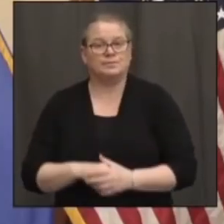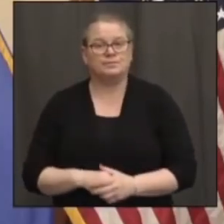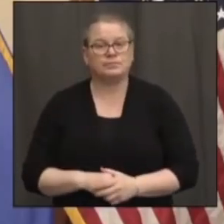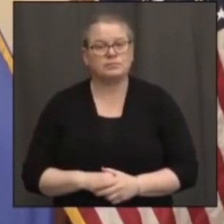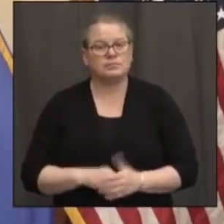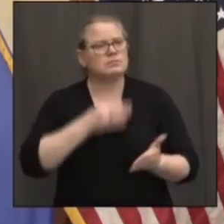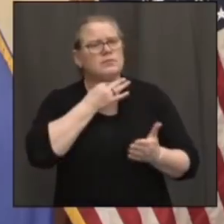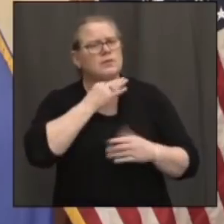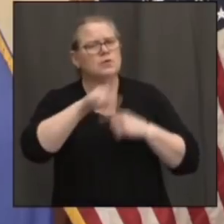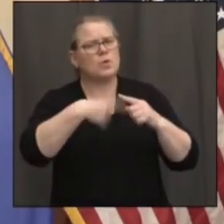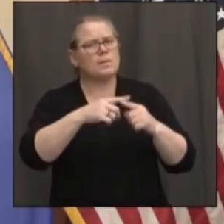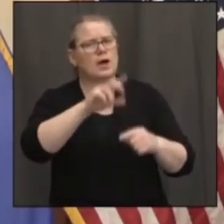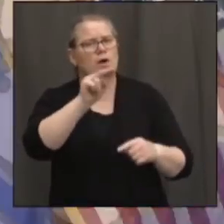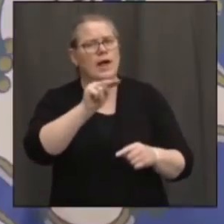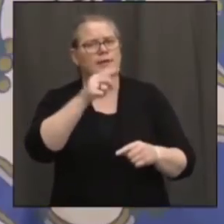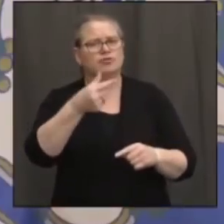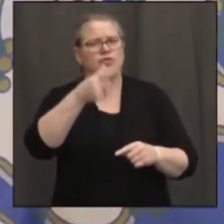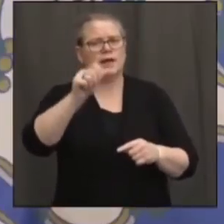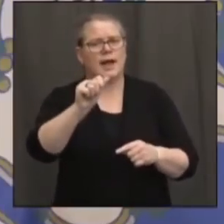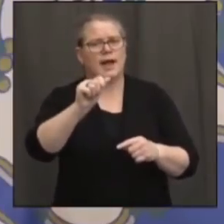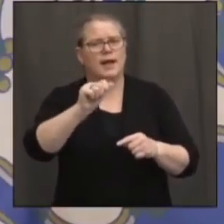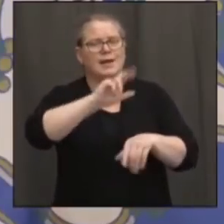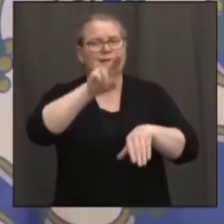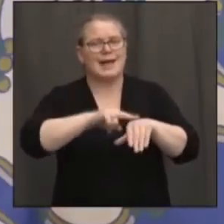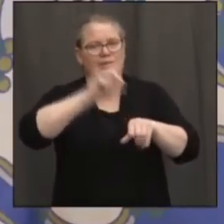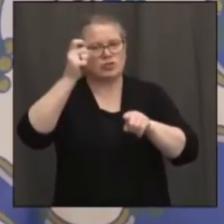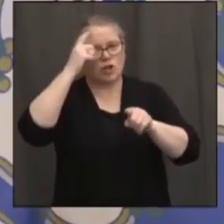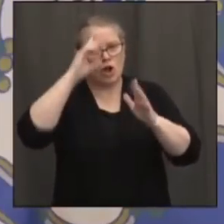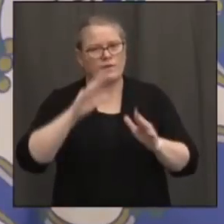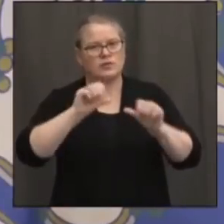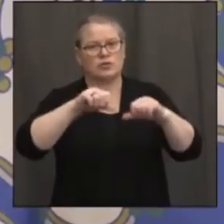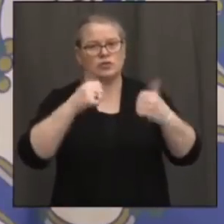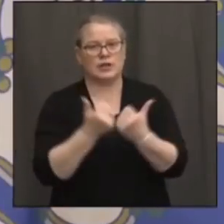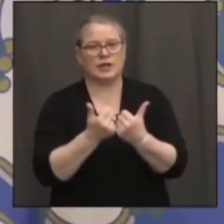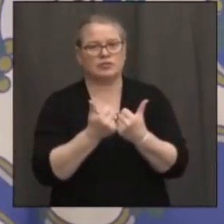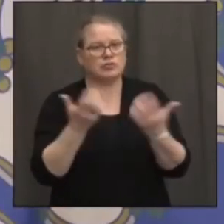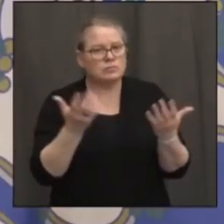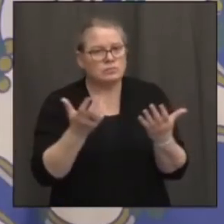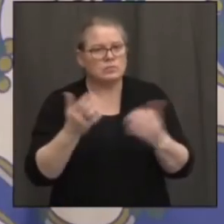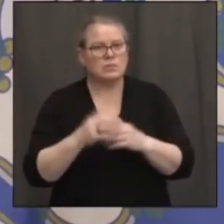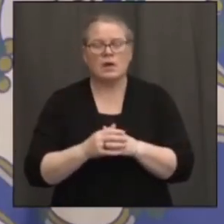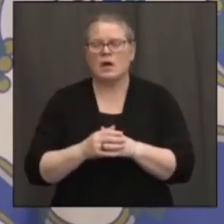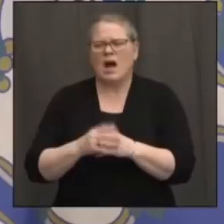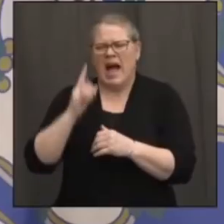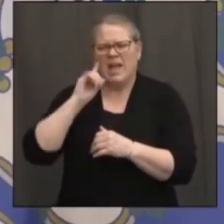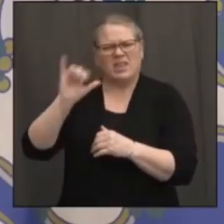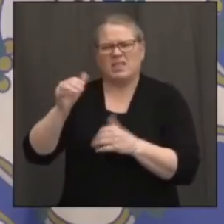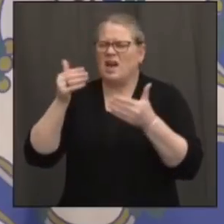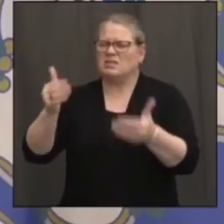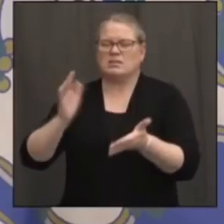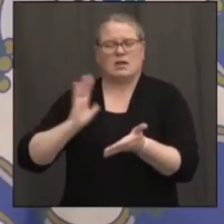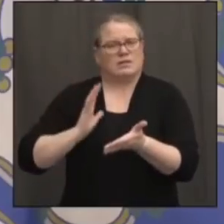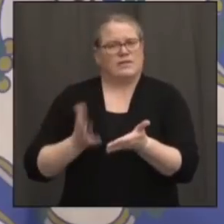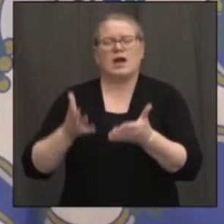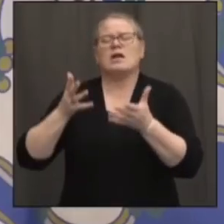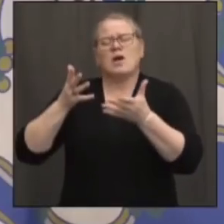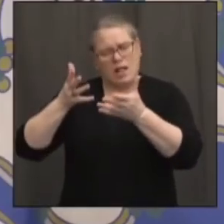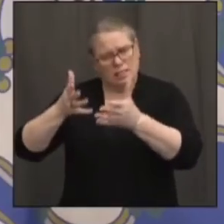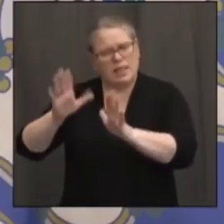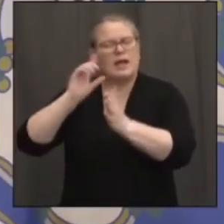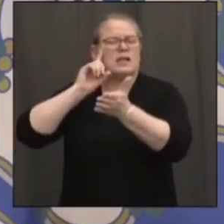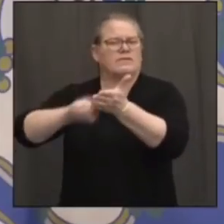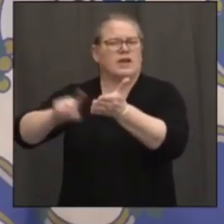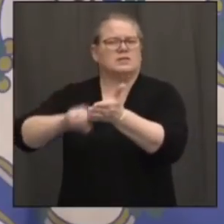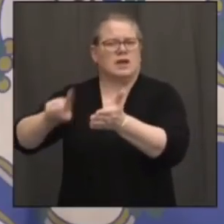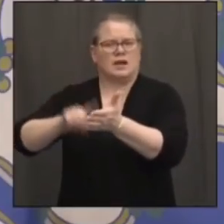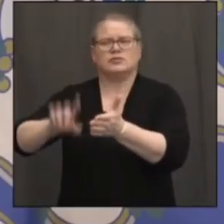Association? Yeah, I think that's going fine right now. Let's let this thing sort out. I think the independent investigation will tell you a